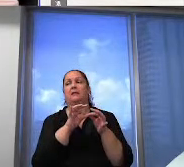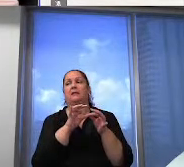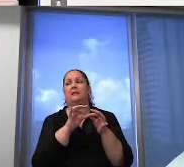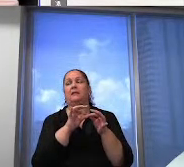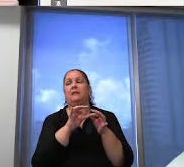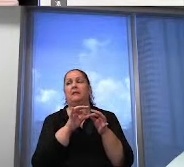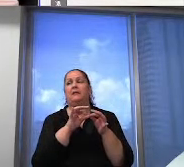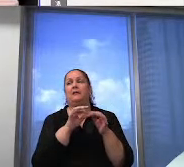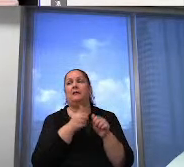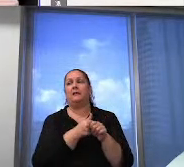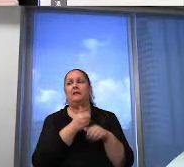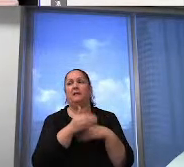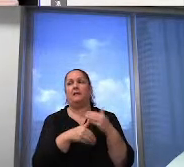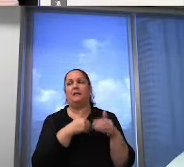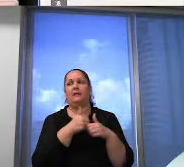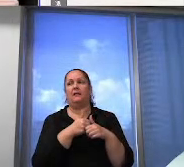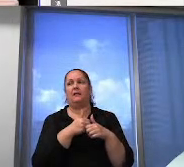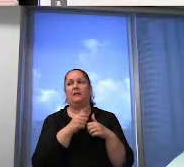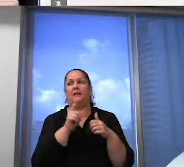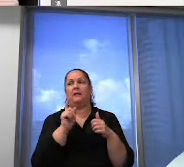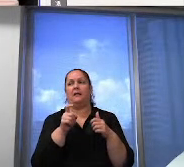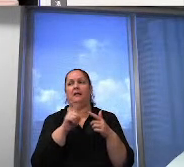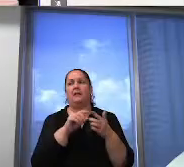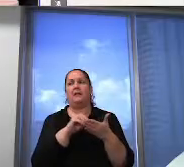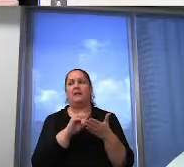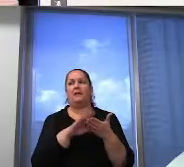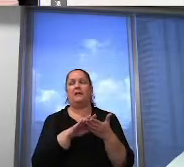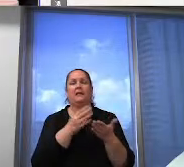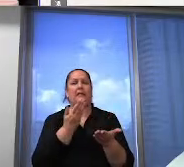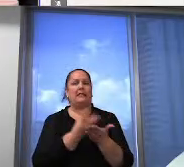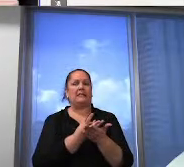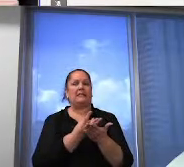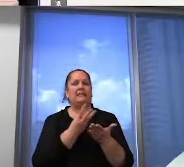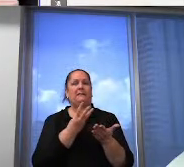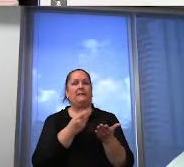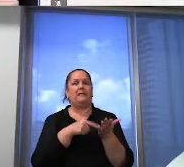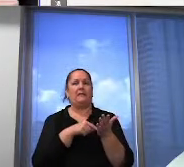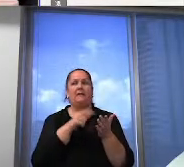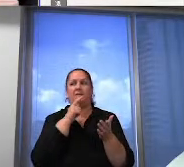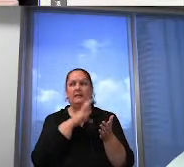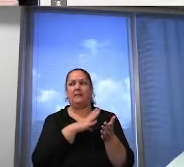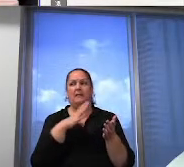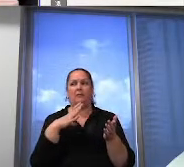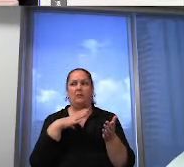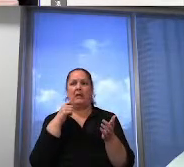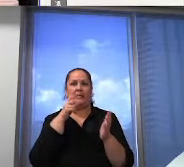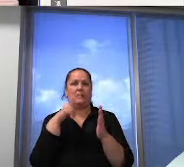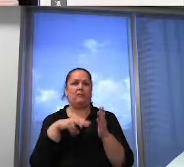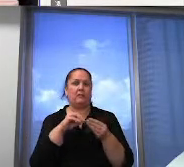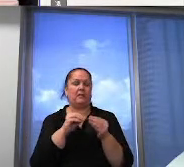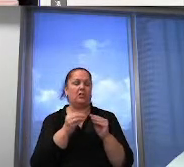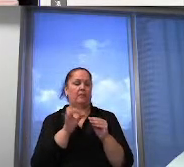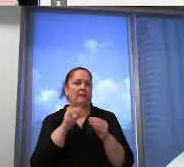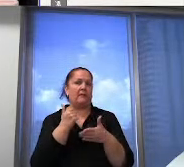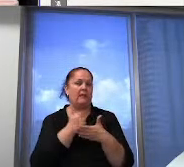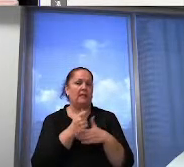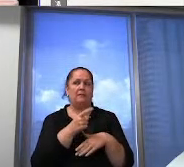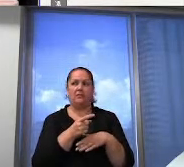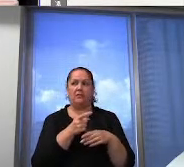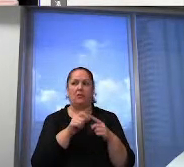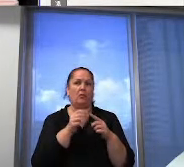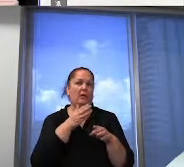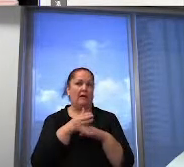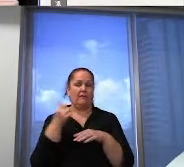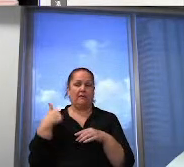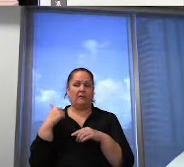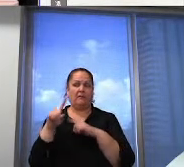state procedurally, there is an ROI on this that has been marked as an exhibit by the Bureau consultants. I can read the number if it helps